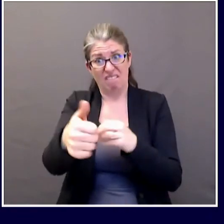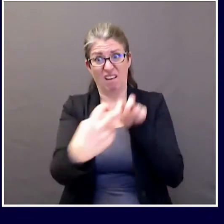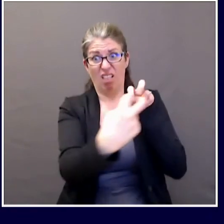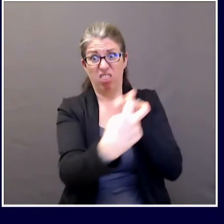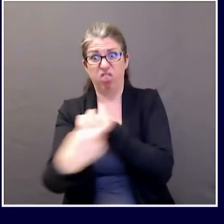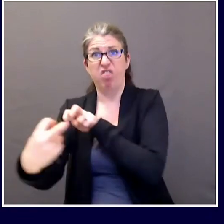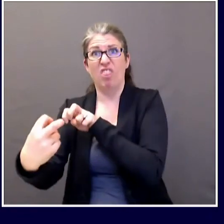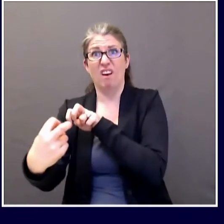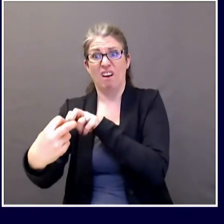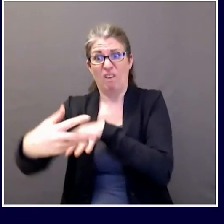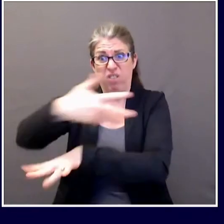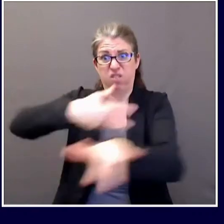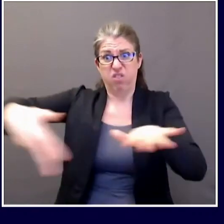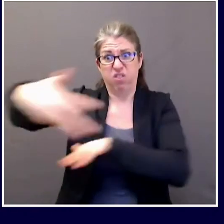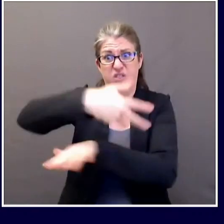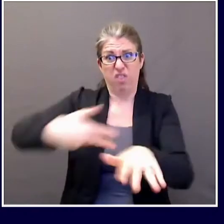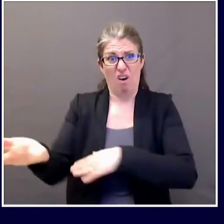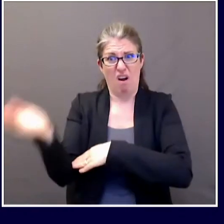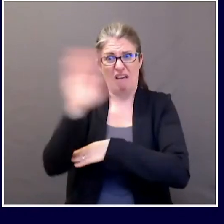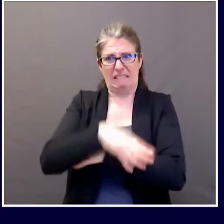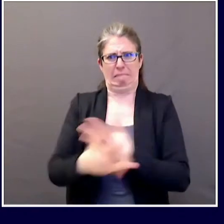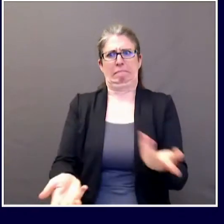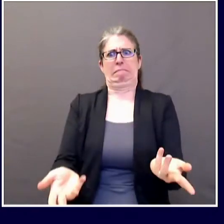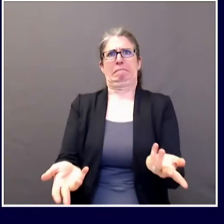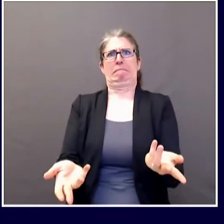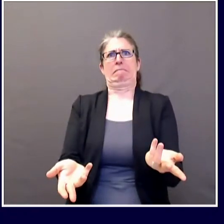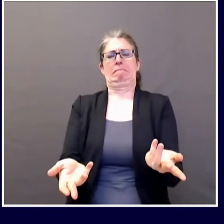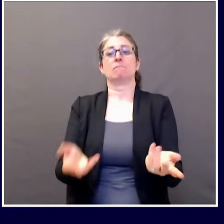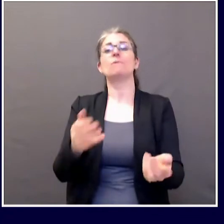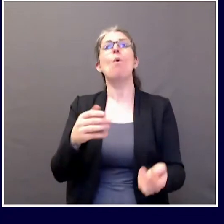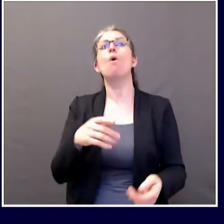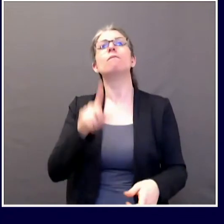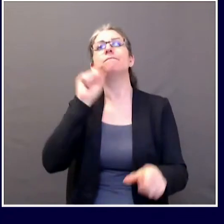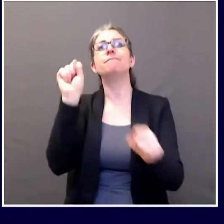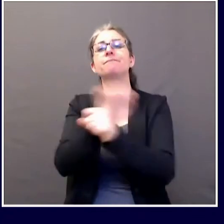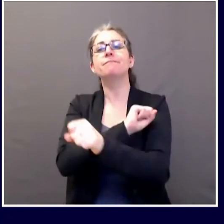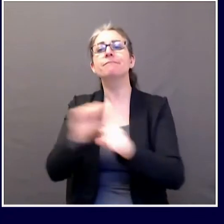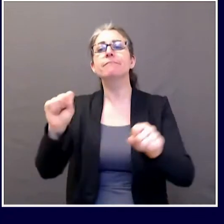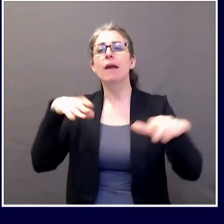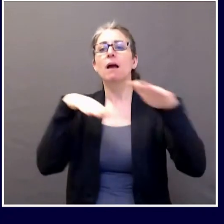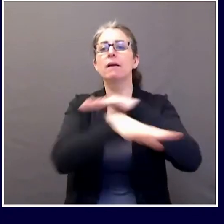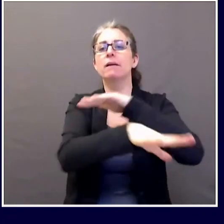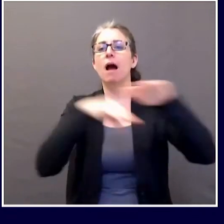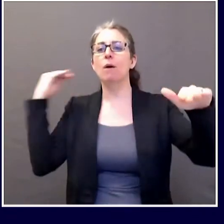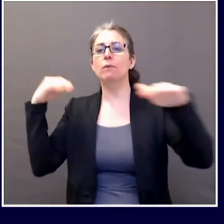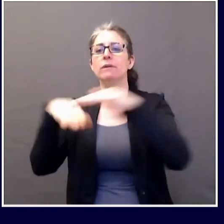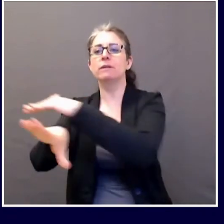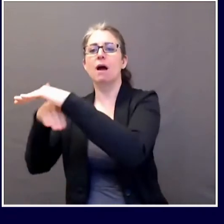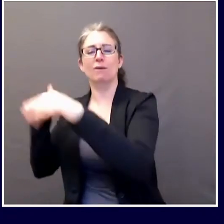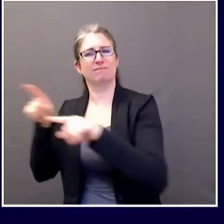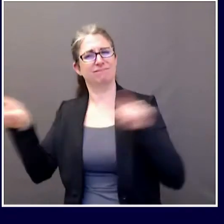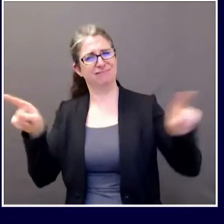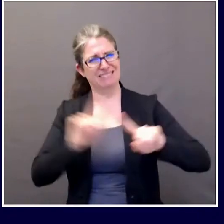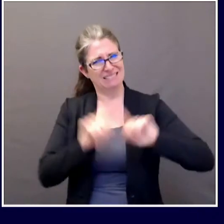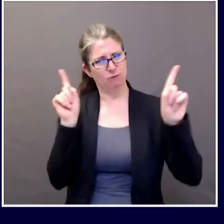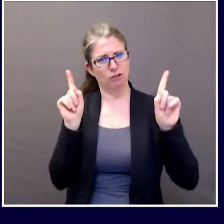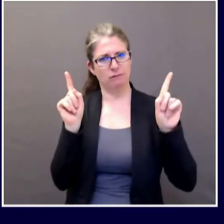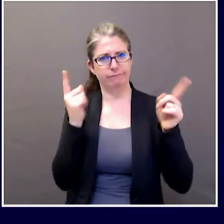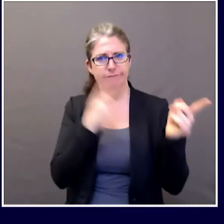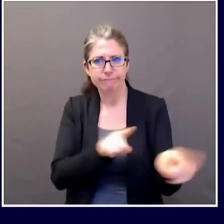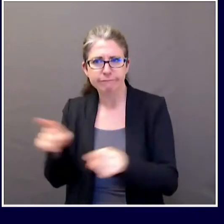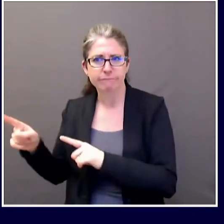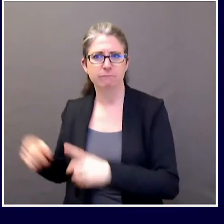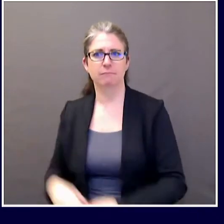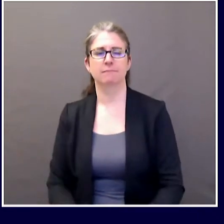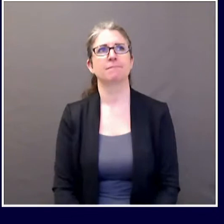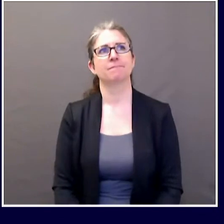you. Let me turn next to Patty White at Maine Public. Thanks, Dr. Shah. We got a question from a listener who